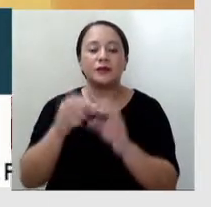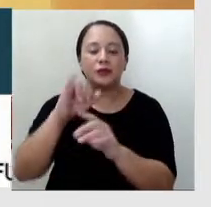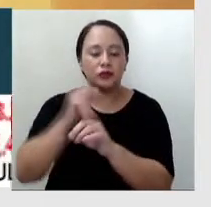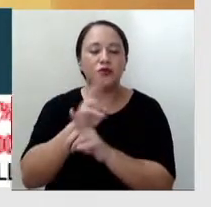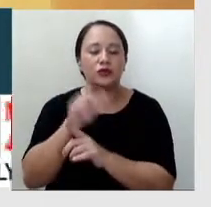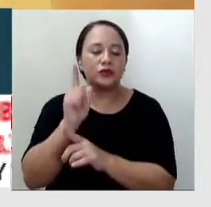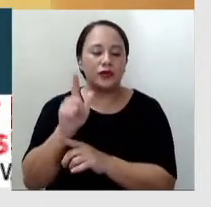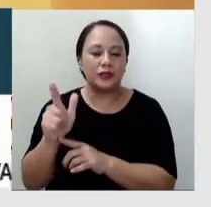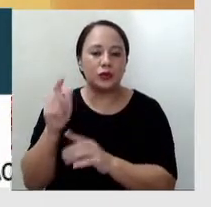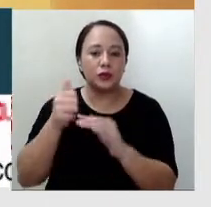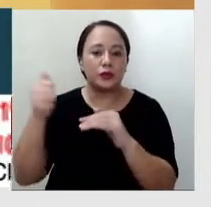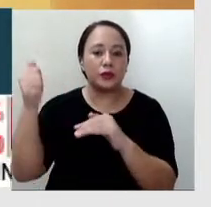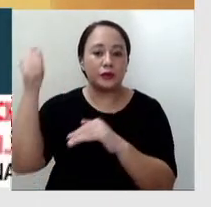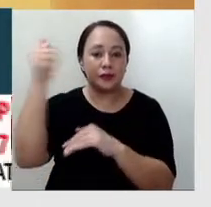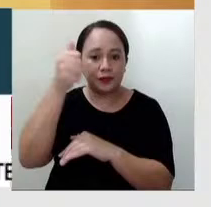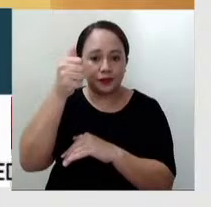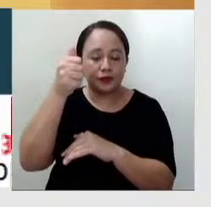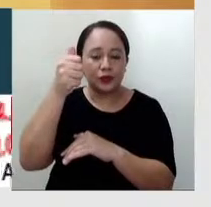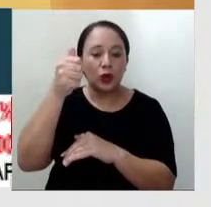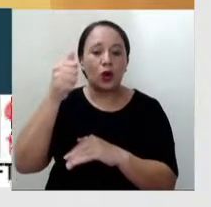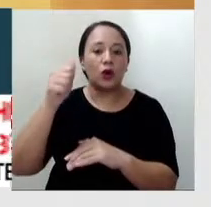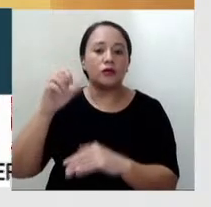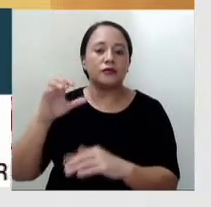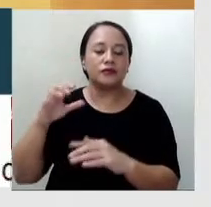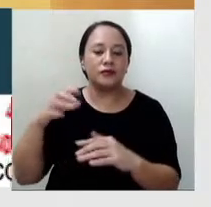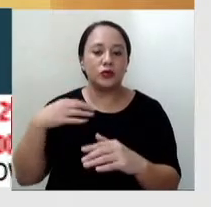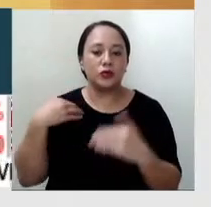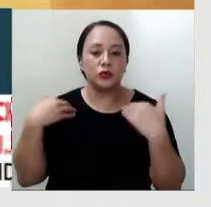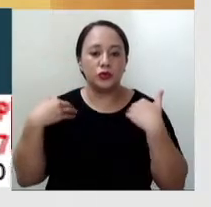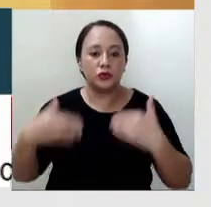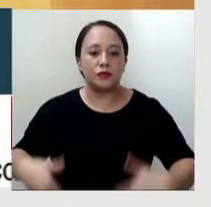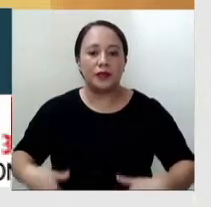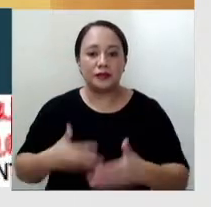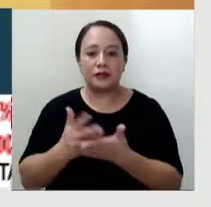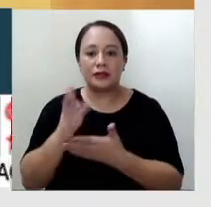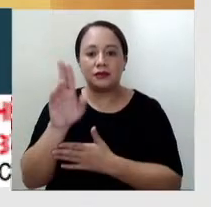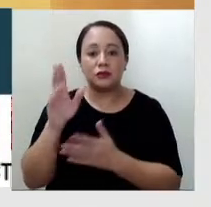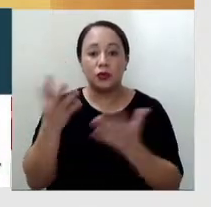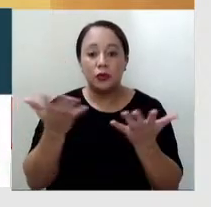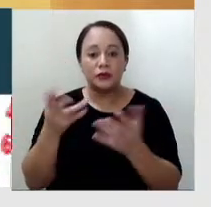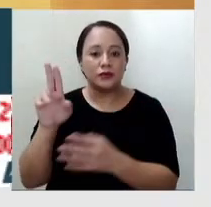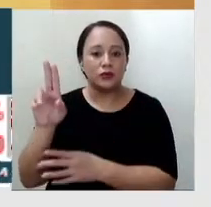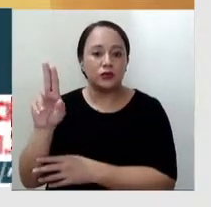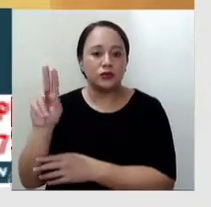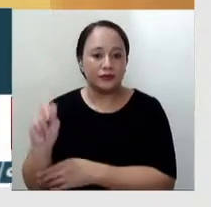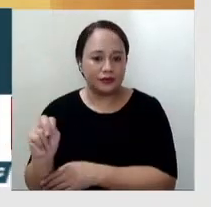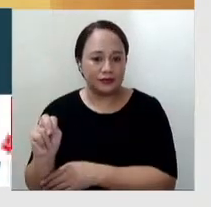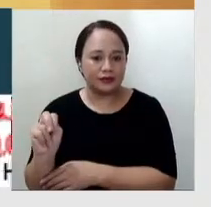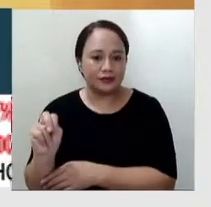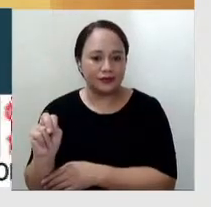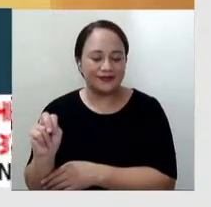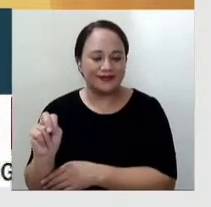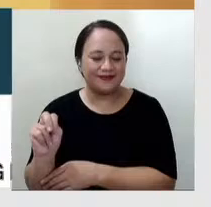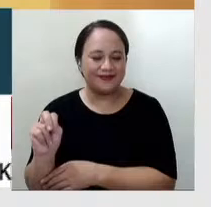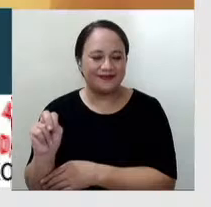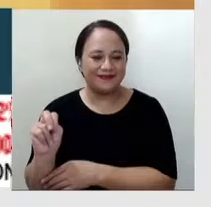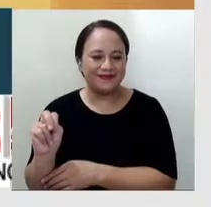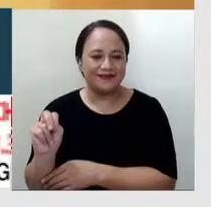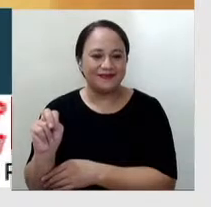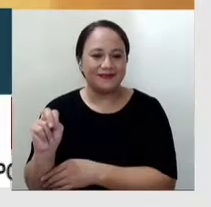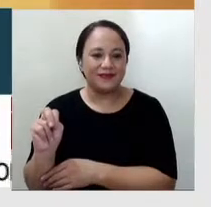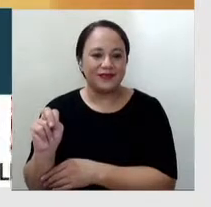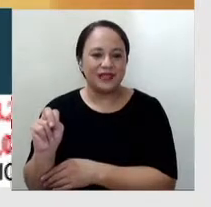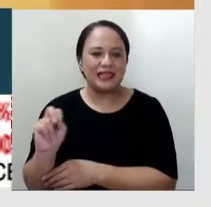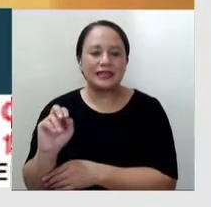High Commissioner for Human Rights at the United Nations that was a